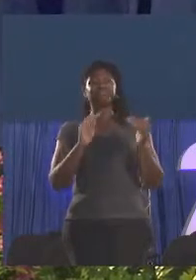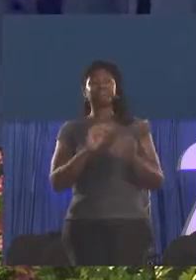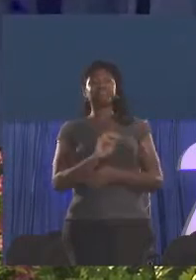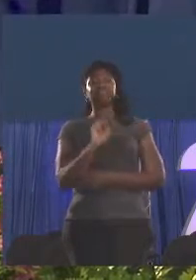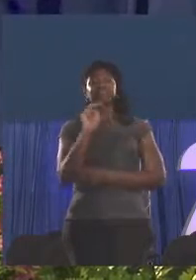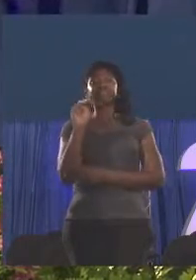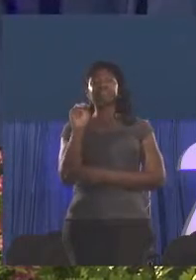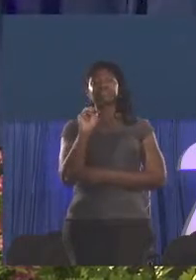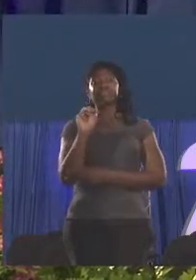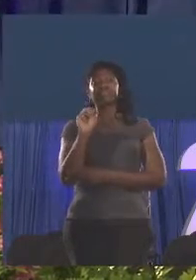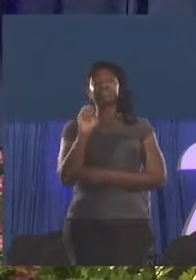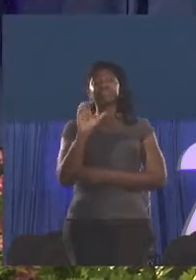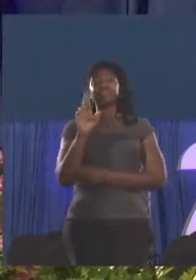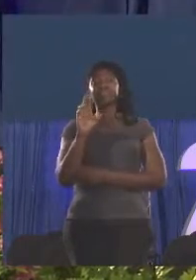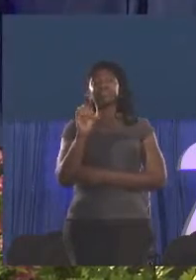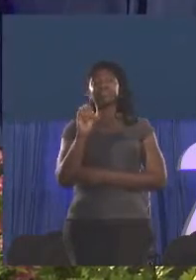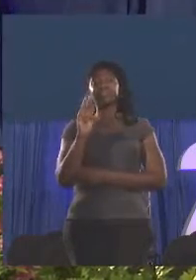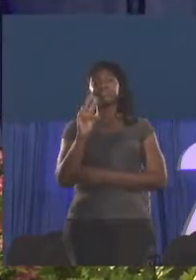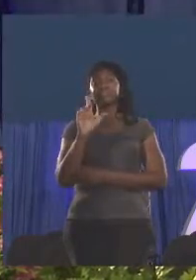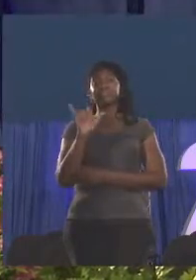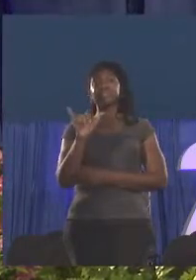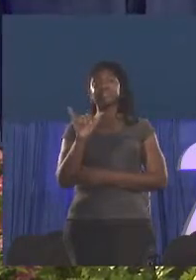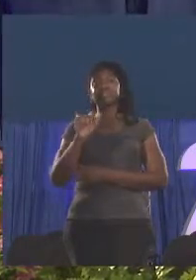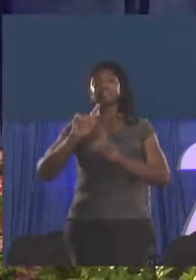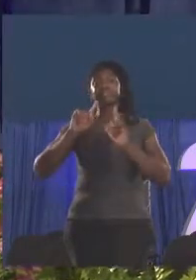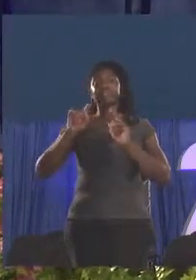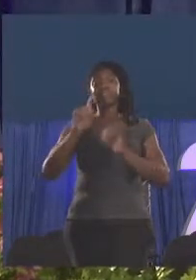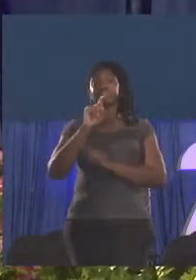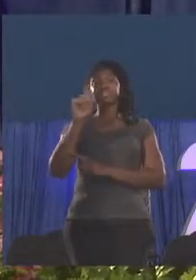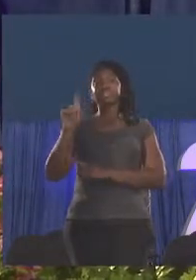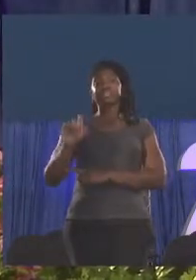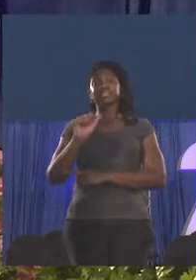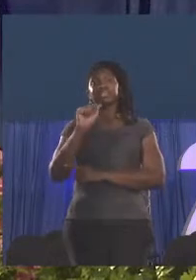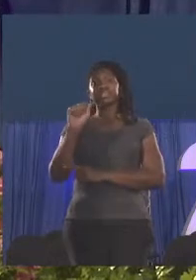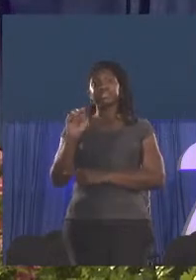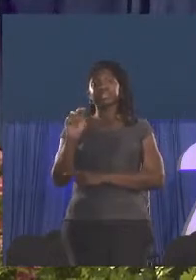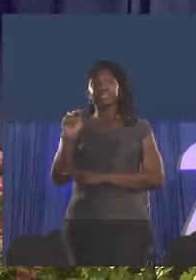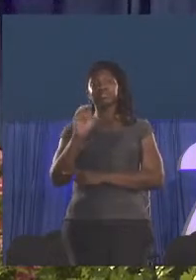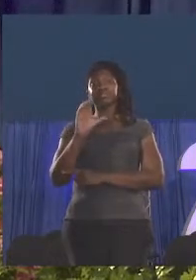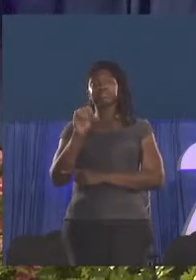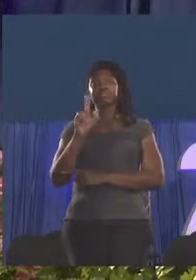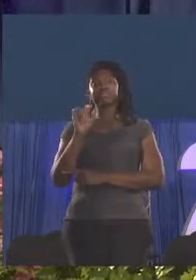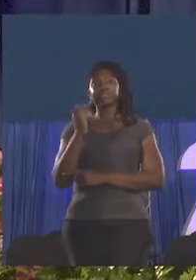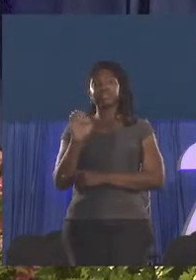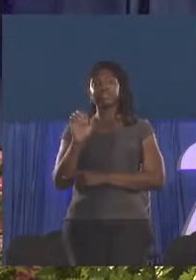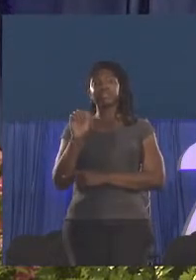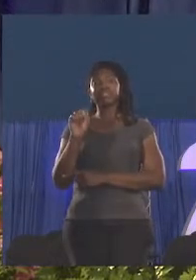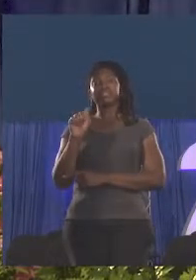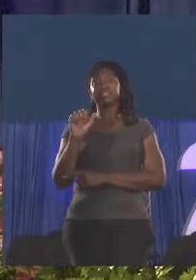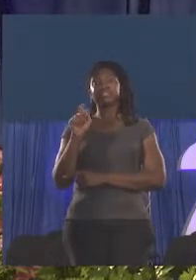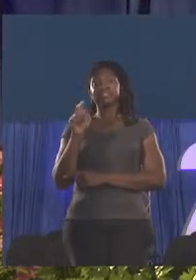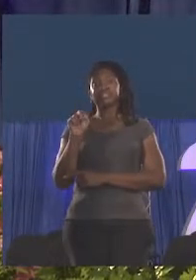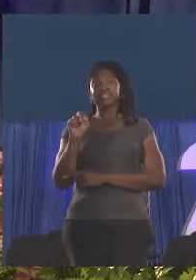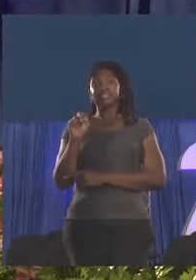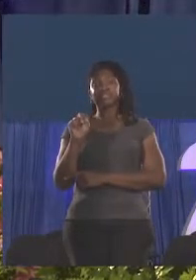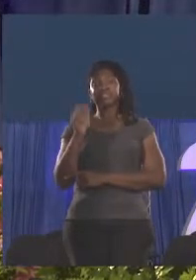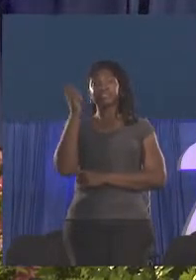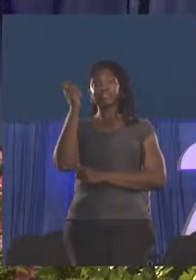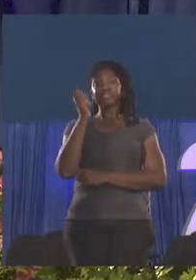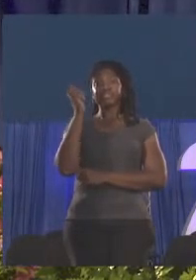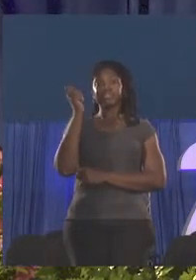Morgan Rose Crowley, attending Texas A&M University, College Station, recipient of the